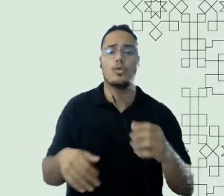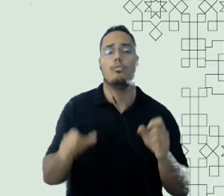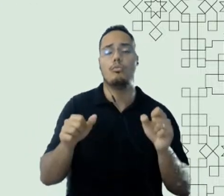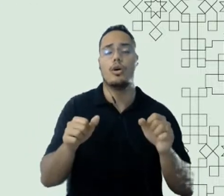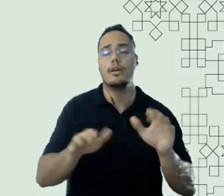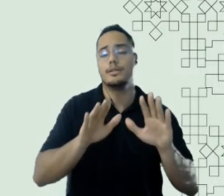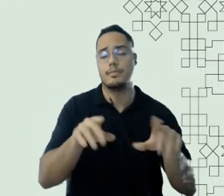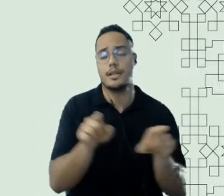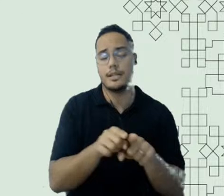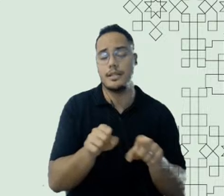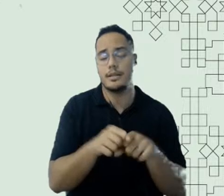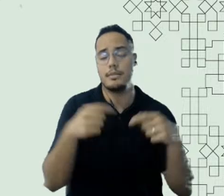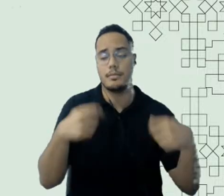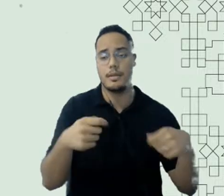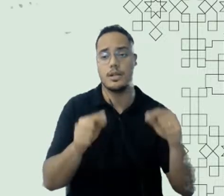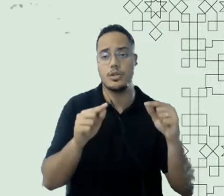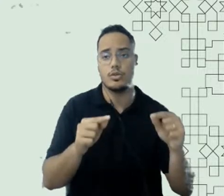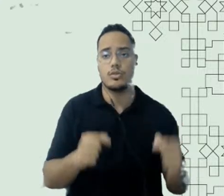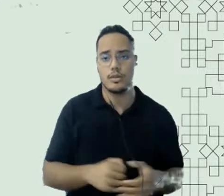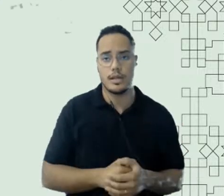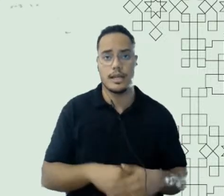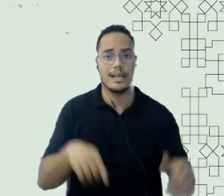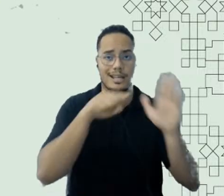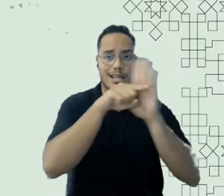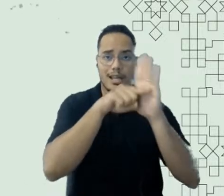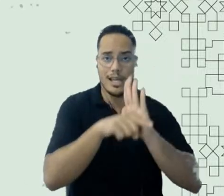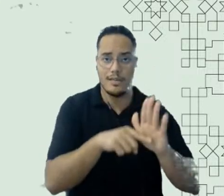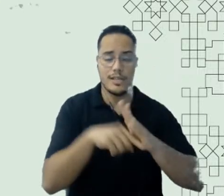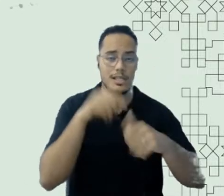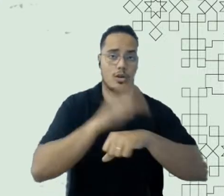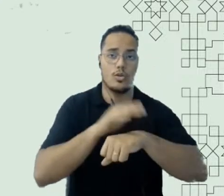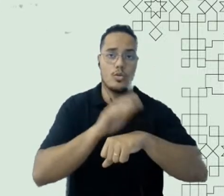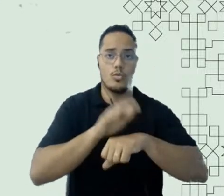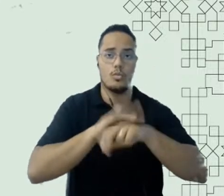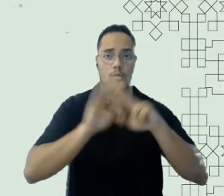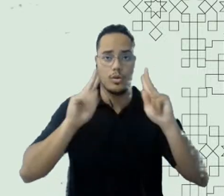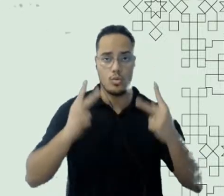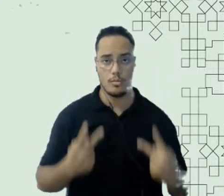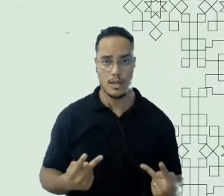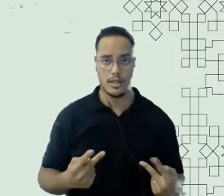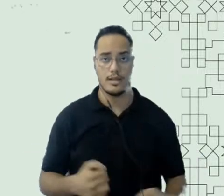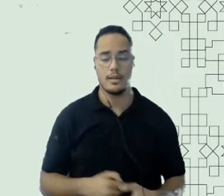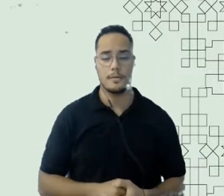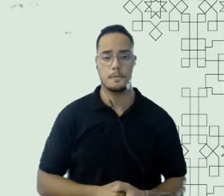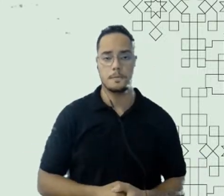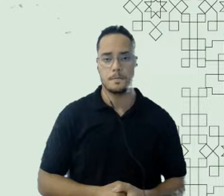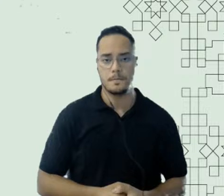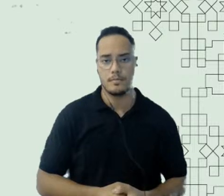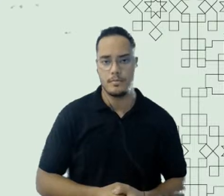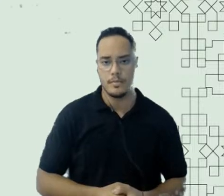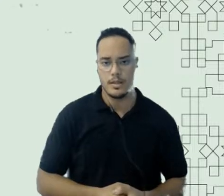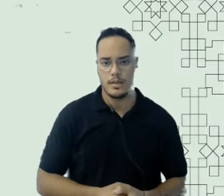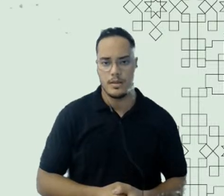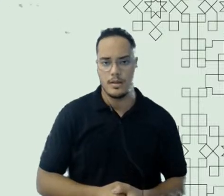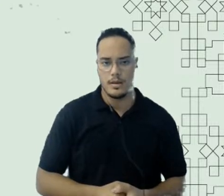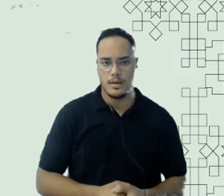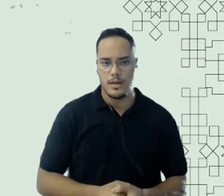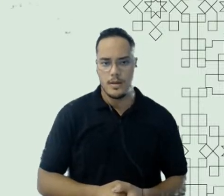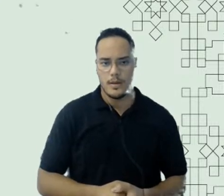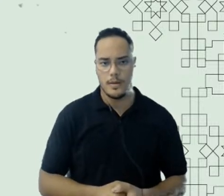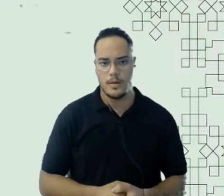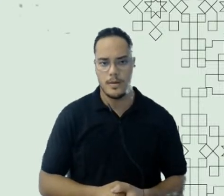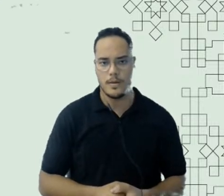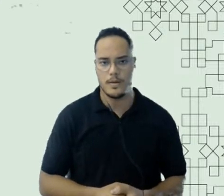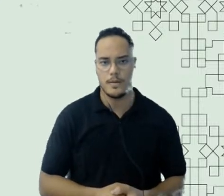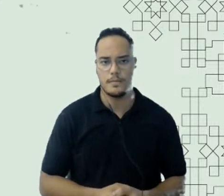in the process. I don't think there are a lot of studies about the fact that users are